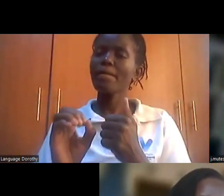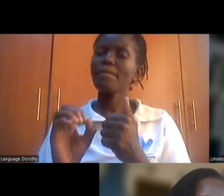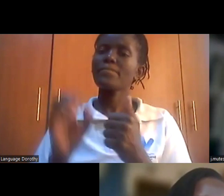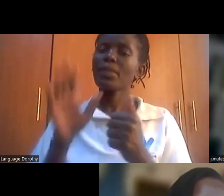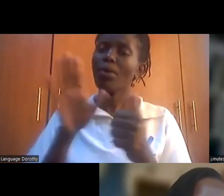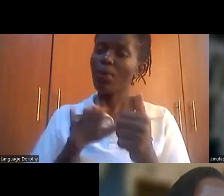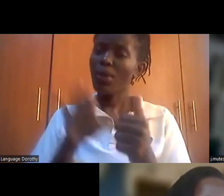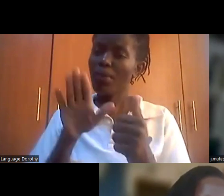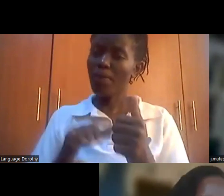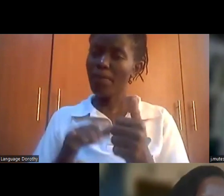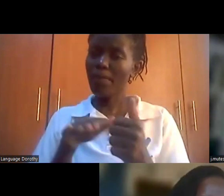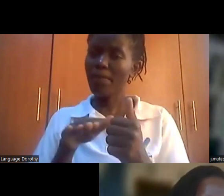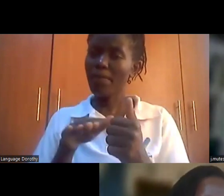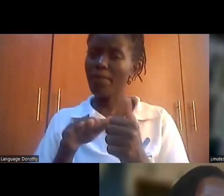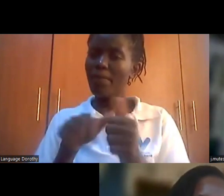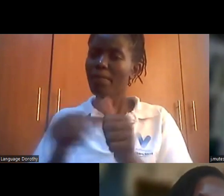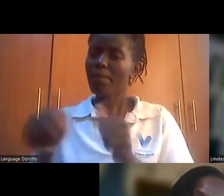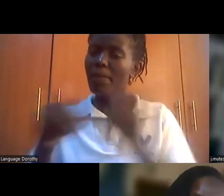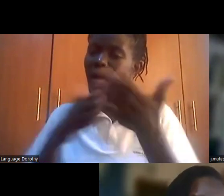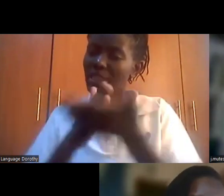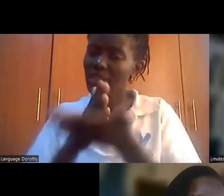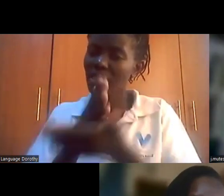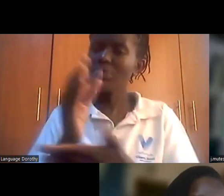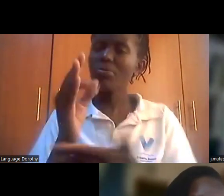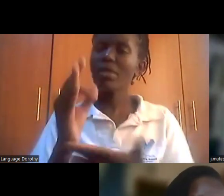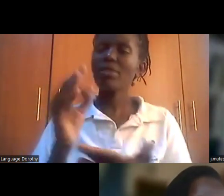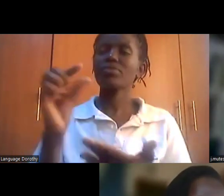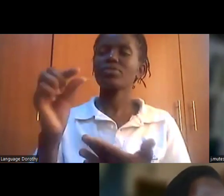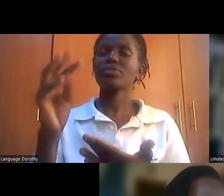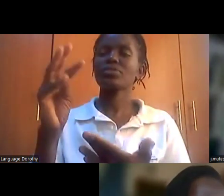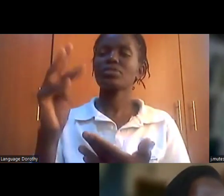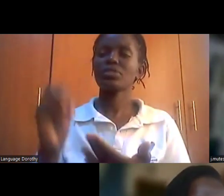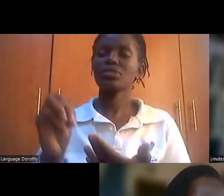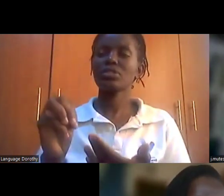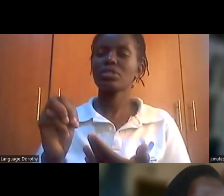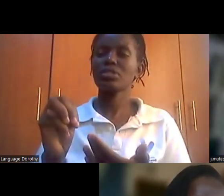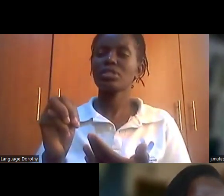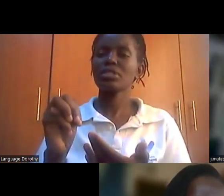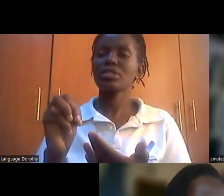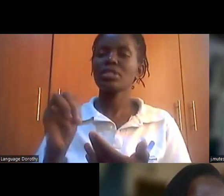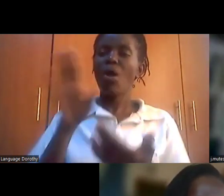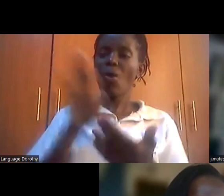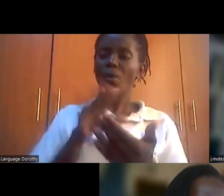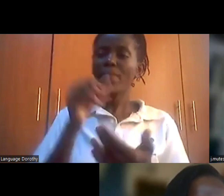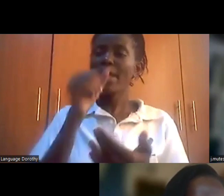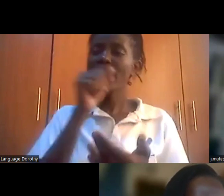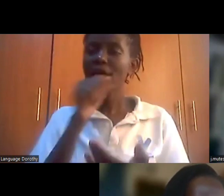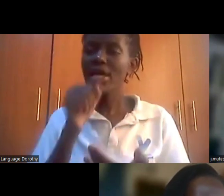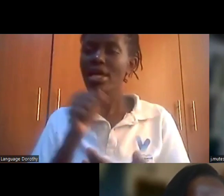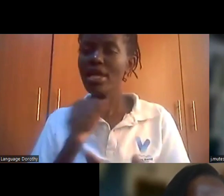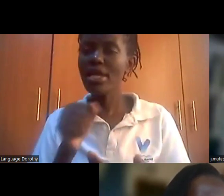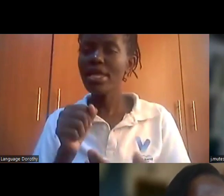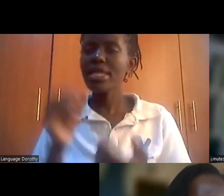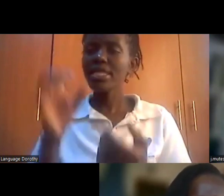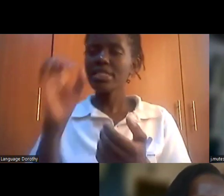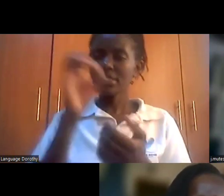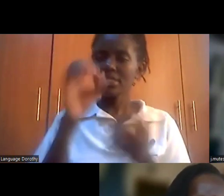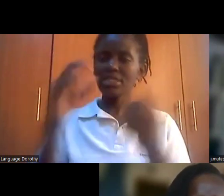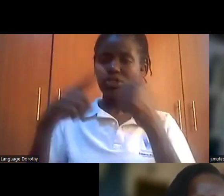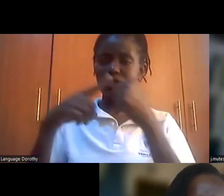in terms of the performer of FGM on daughters aged 0 to 14 years, I just want to highlight